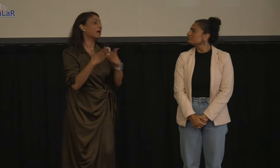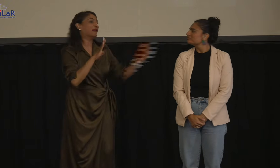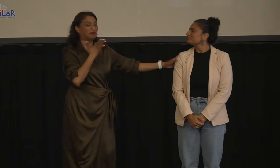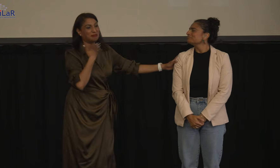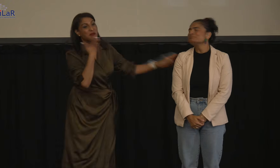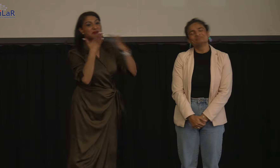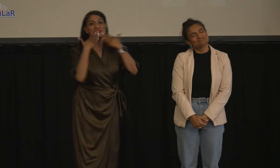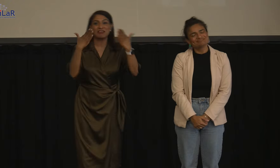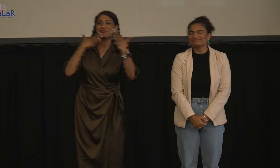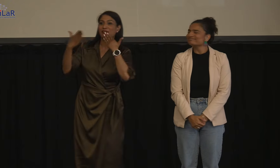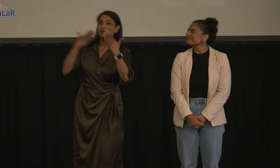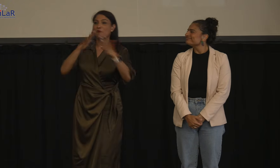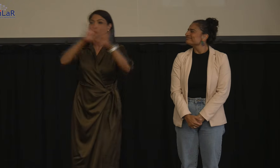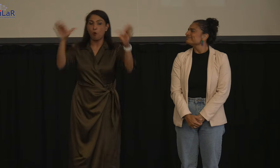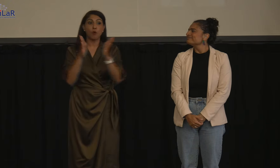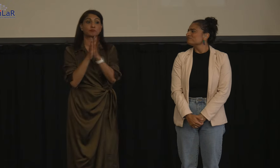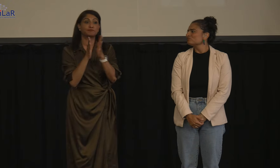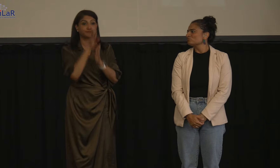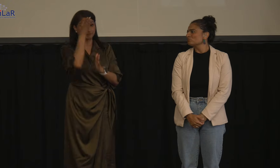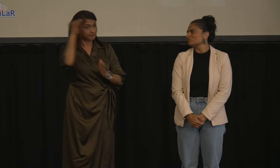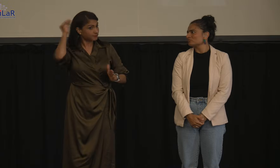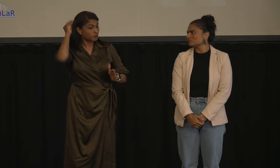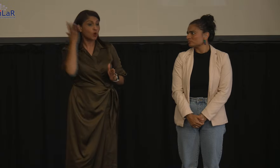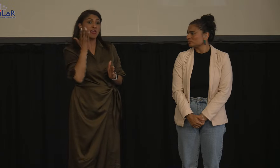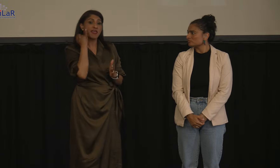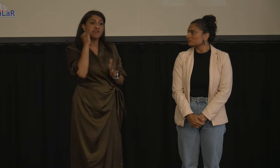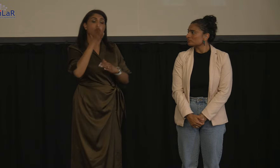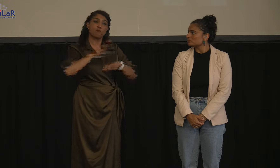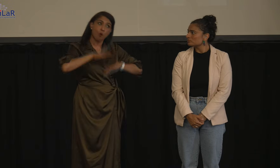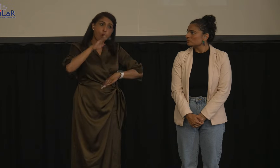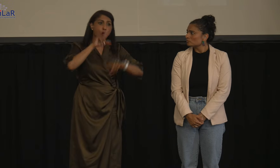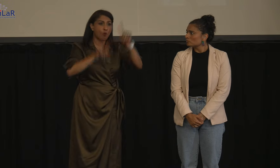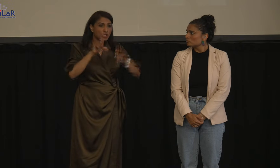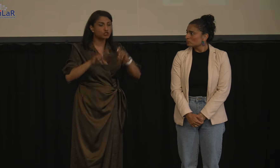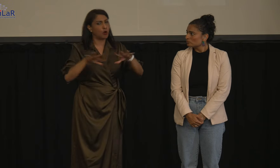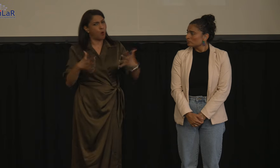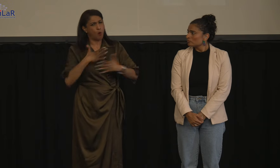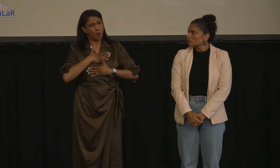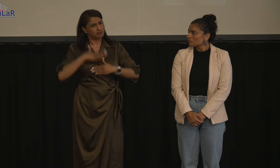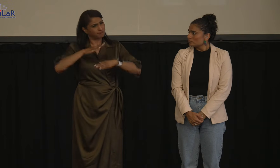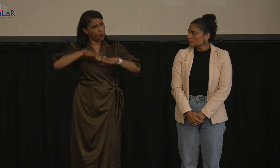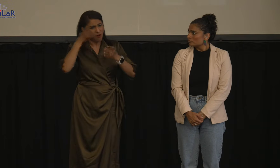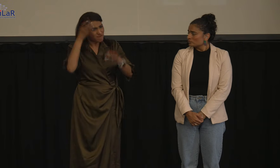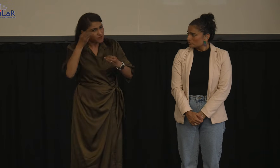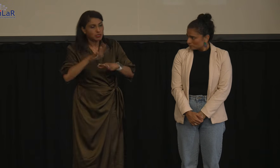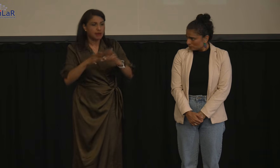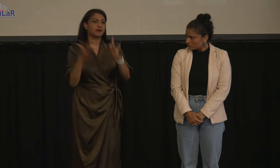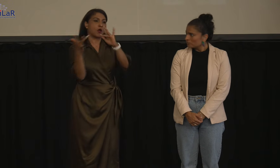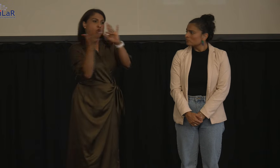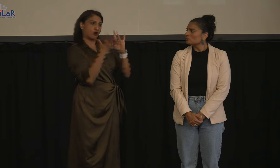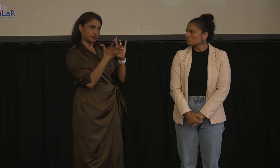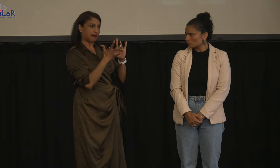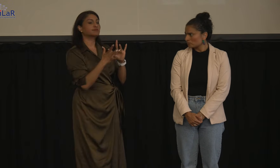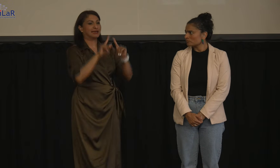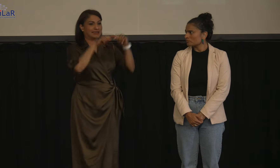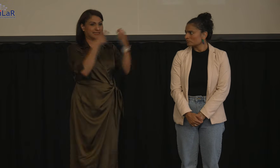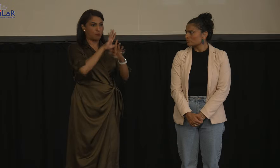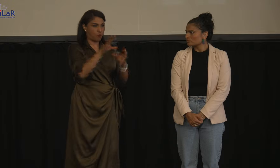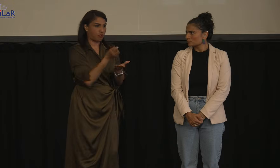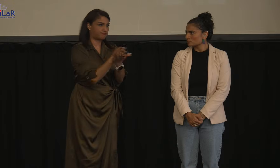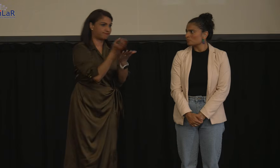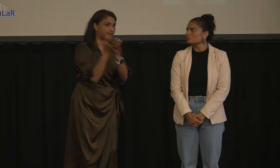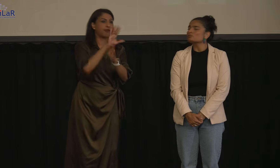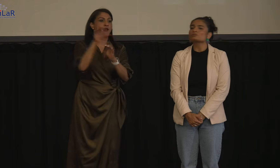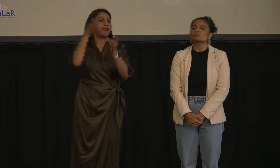I just want to say thank you. Sorry. Thank you to everyone. Also bear in mind, if you do have any more questions or any more information you'd like to